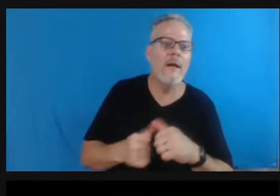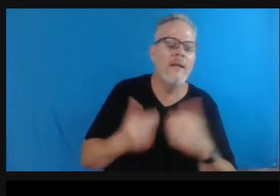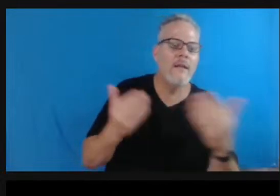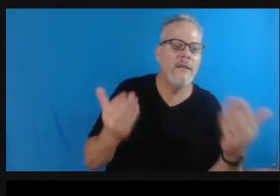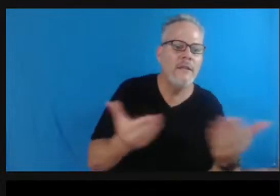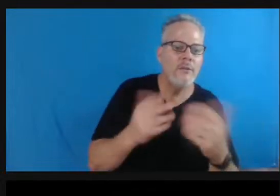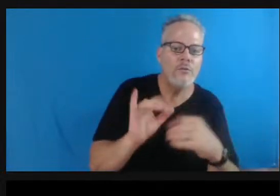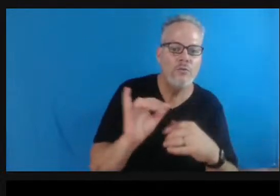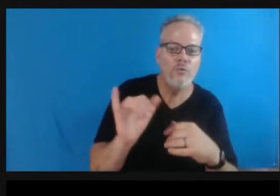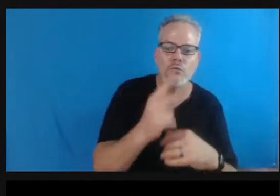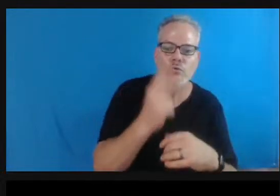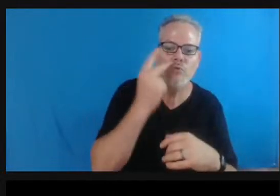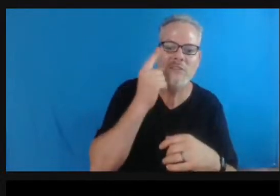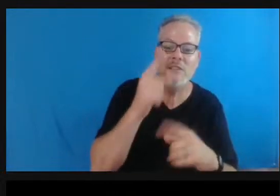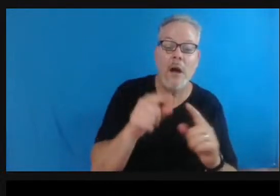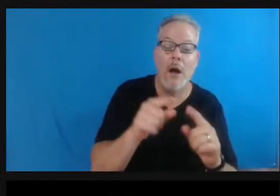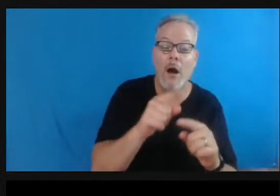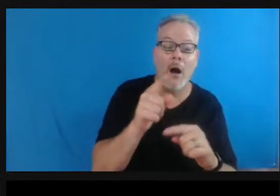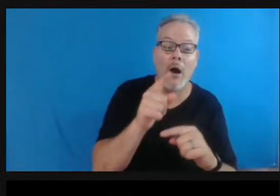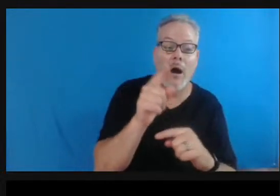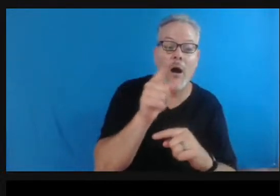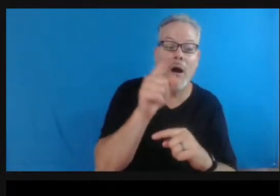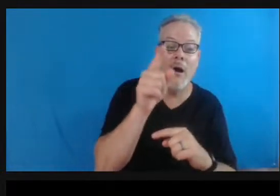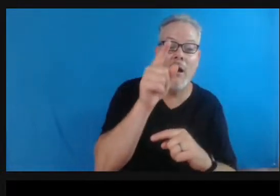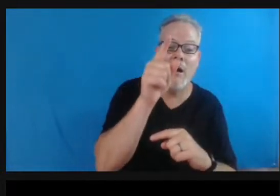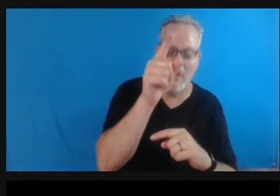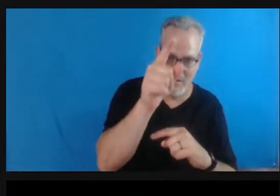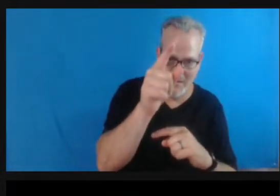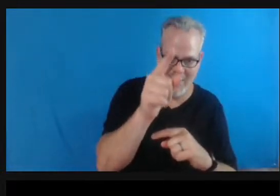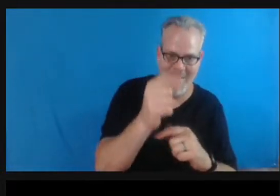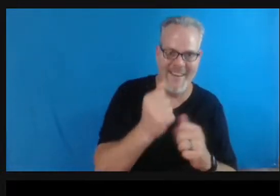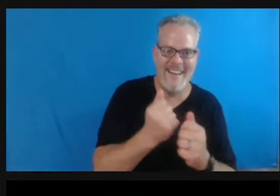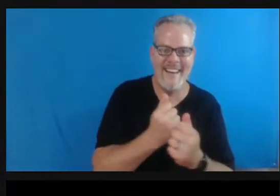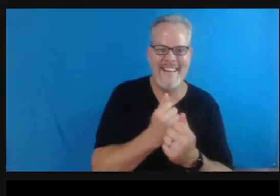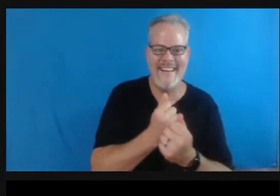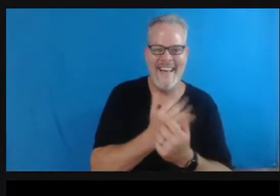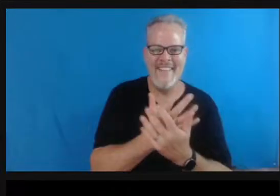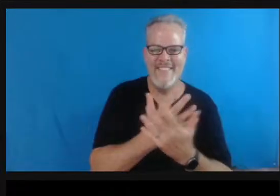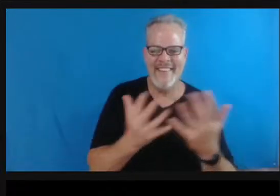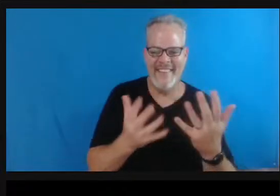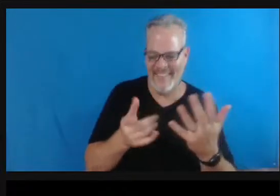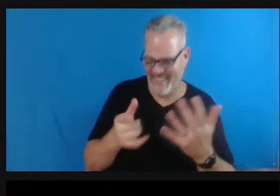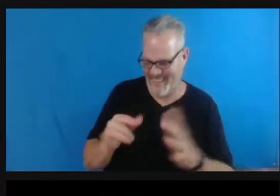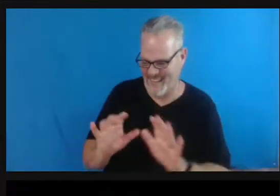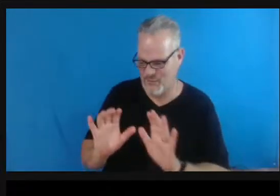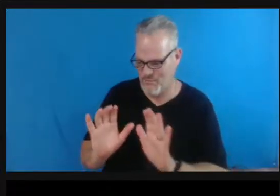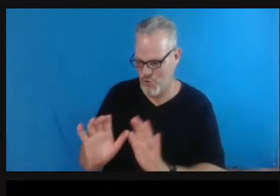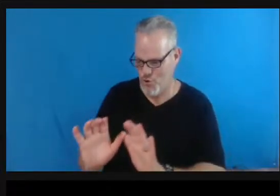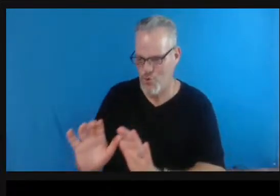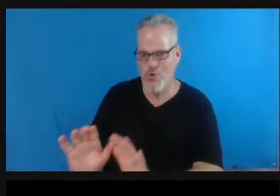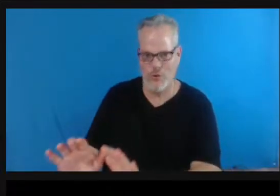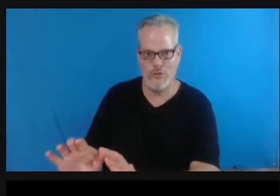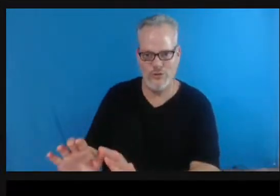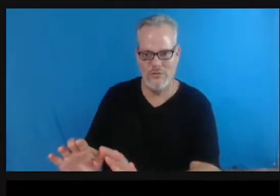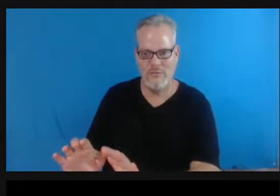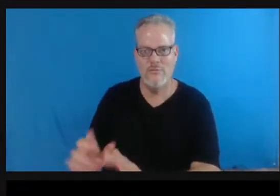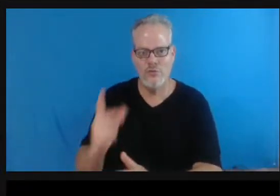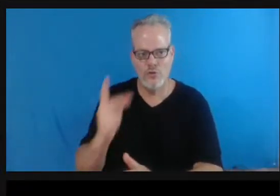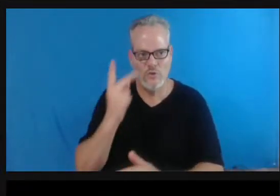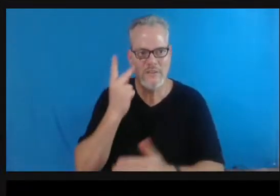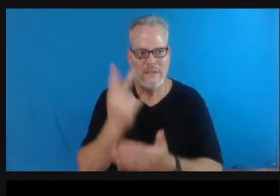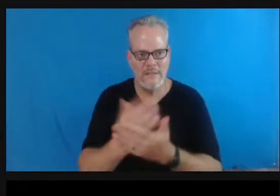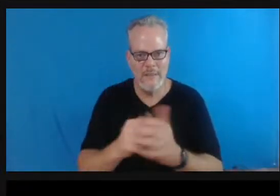Back in there, you see it happening. And everything on this side of it, injecting. Some other areas, maybe you can see more clearly